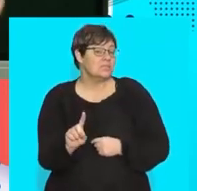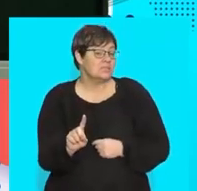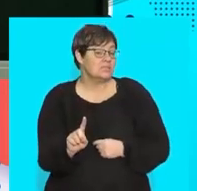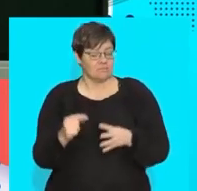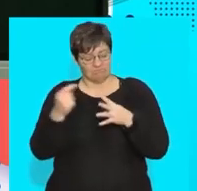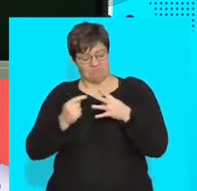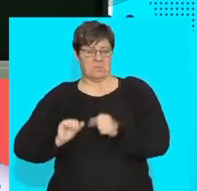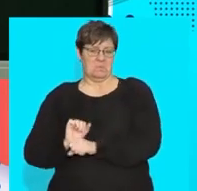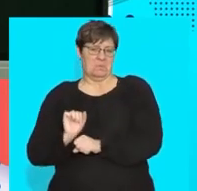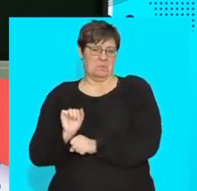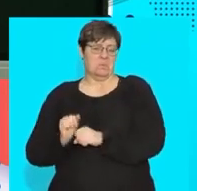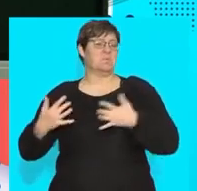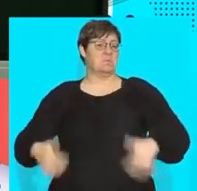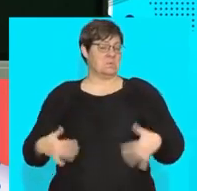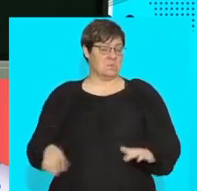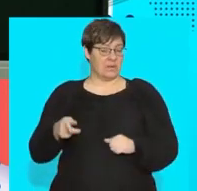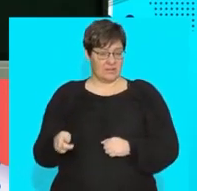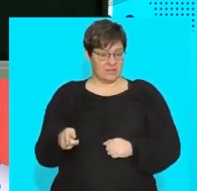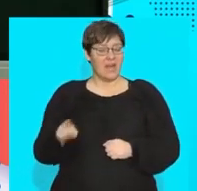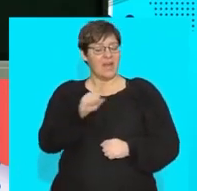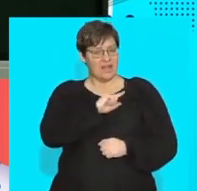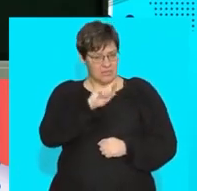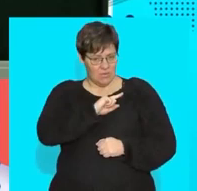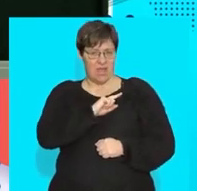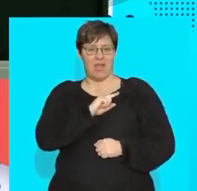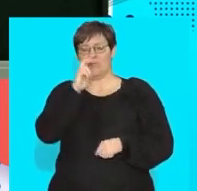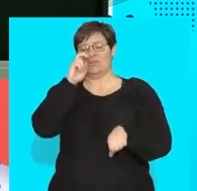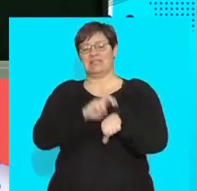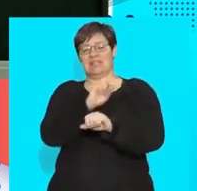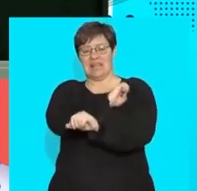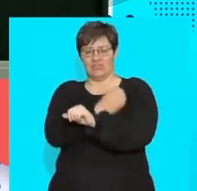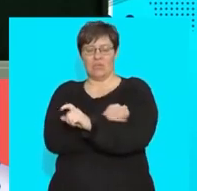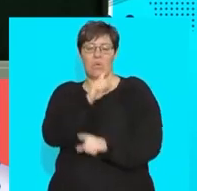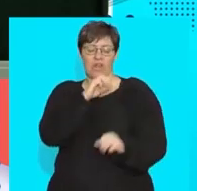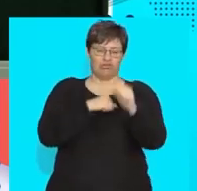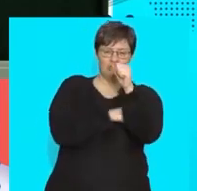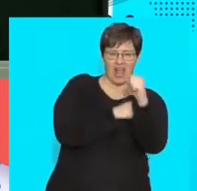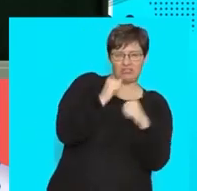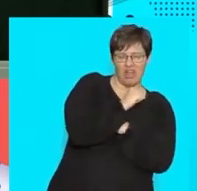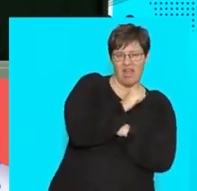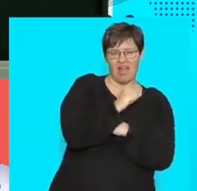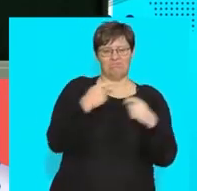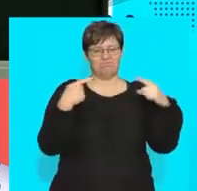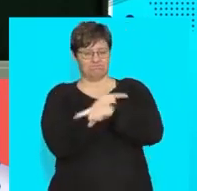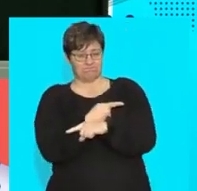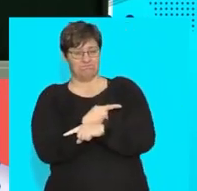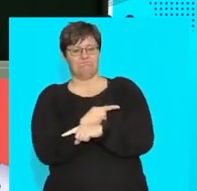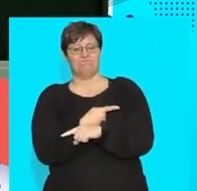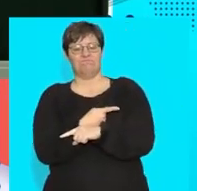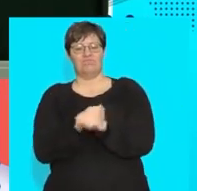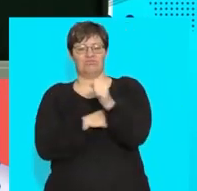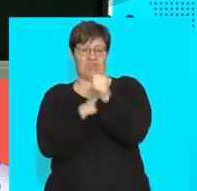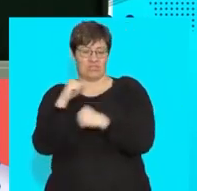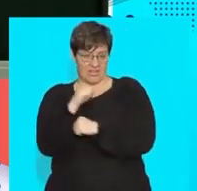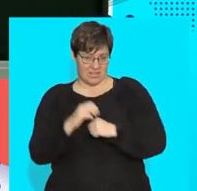to do? A lot more work. That's that whole concept I said to you of structure versus function. Where do I need